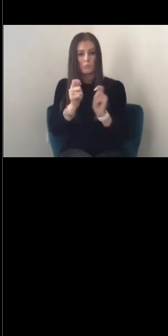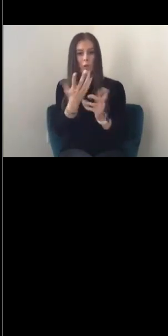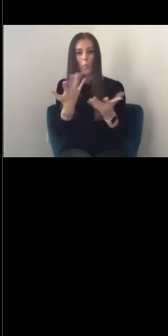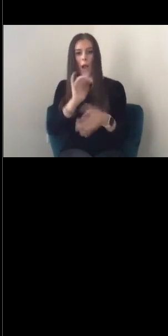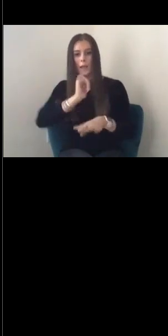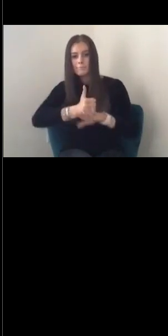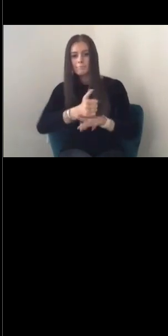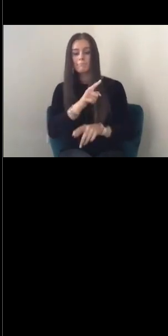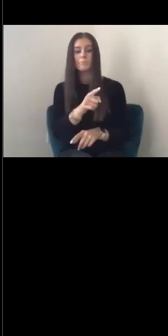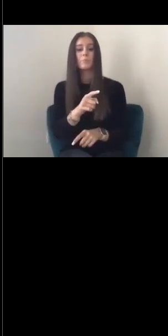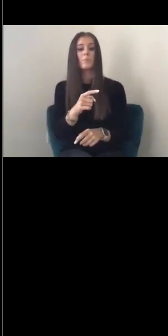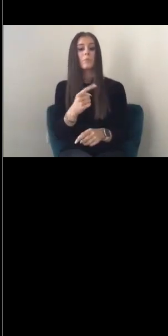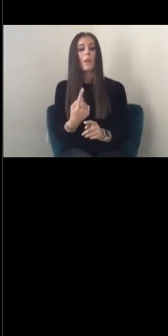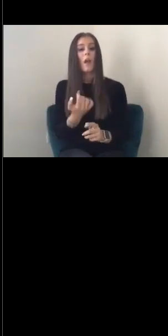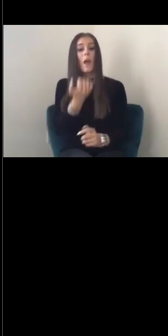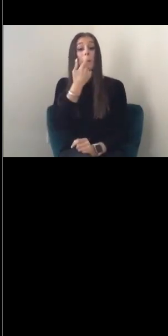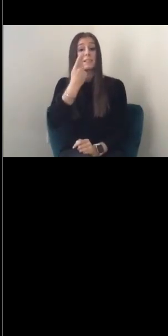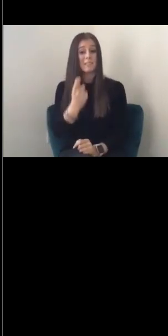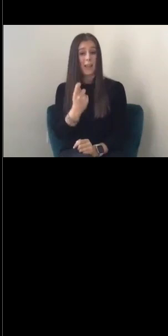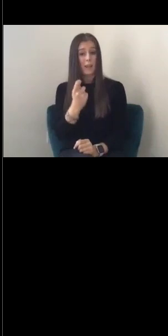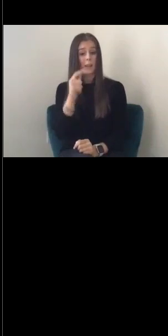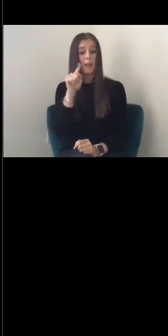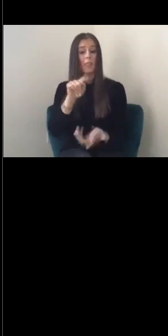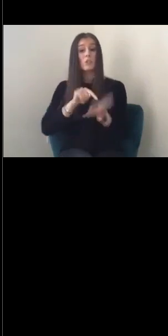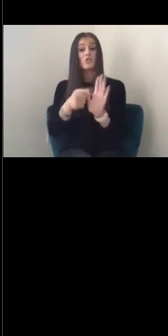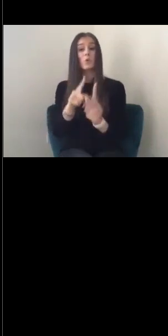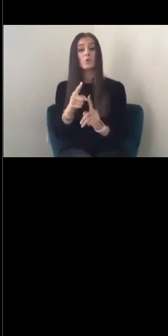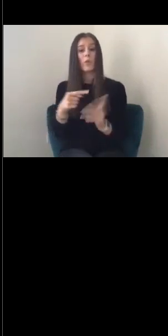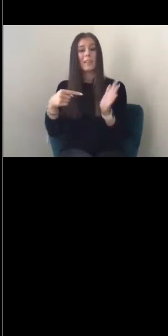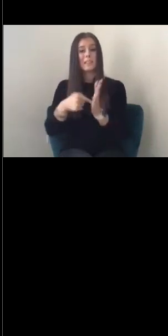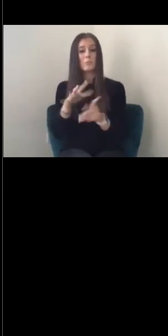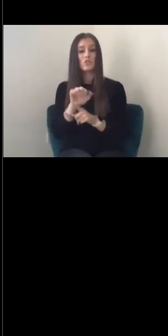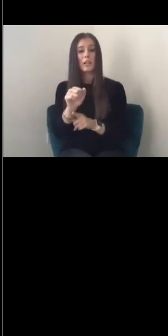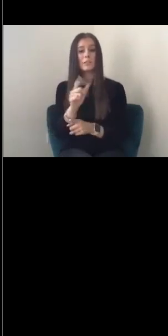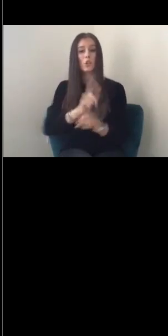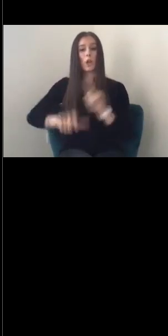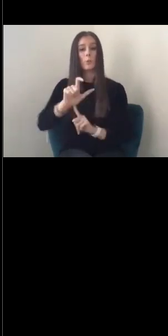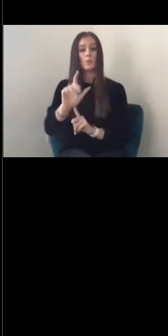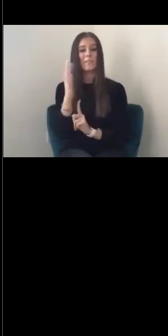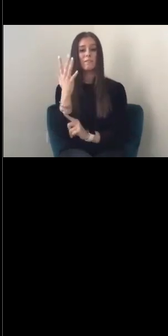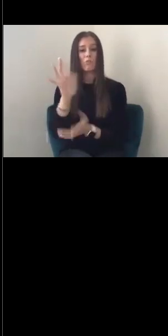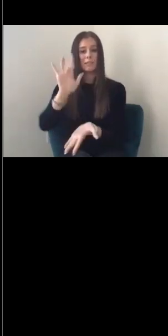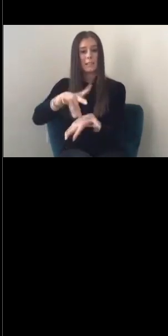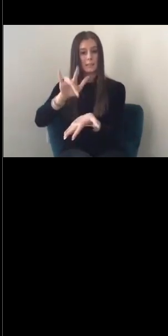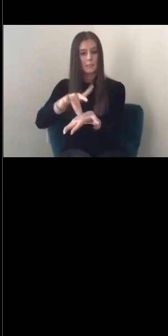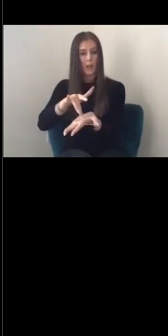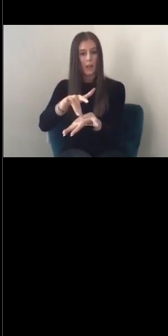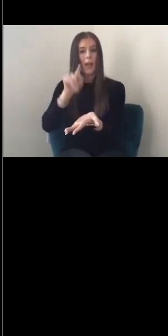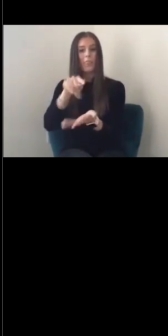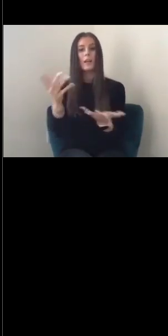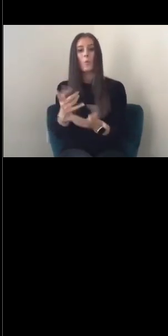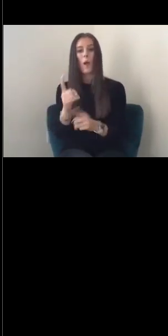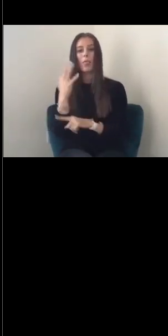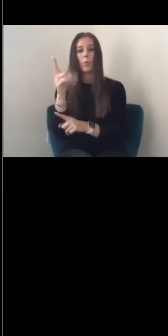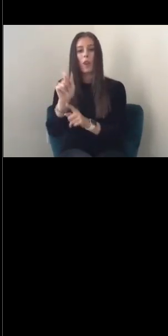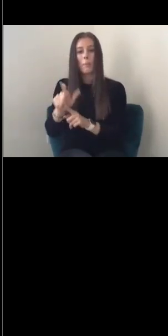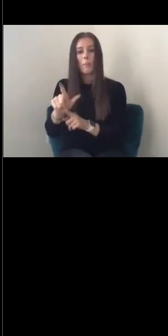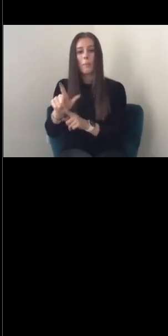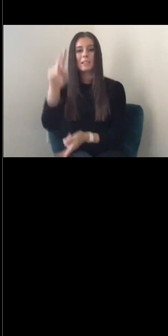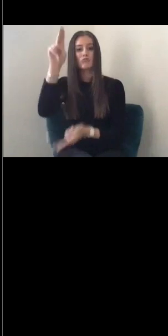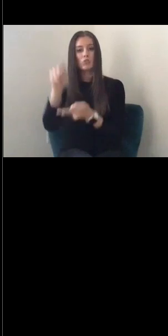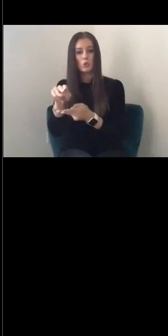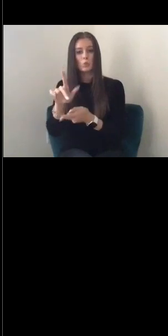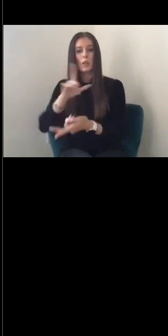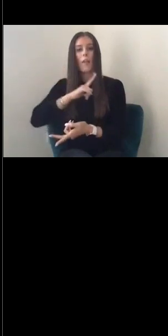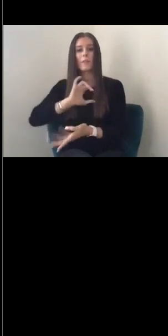Number 10 on the map points out Thames Chase Community Forest, where we're proposing to reduce the woodland planting to accommodate a